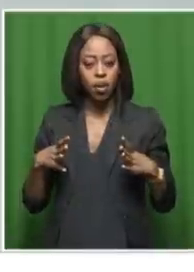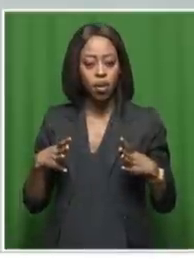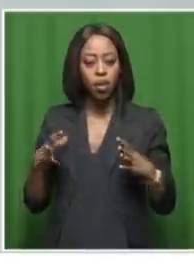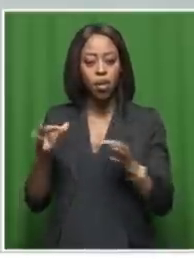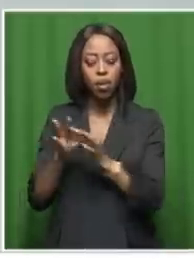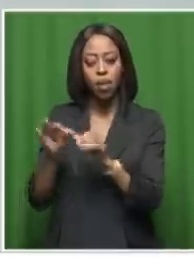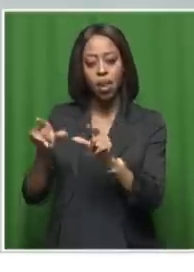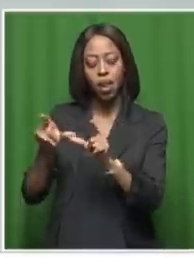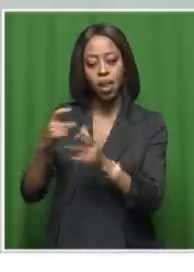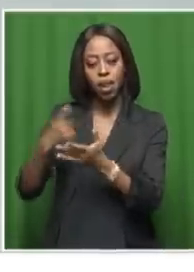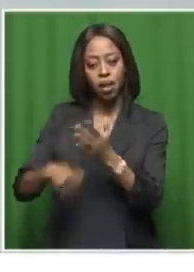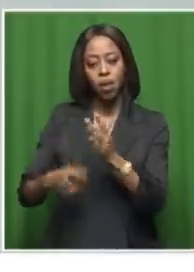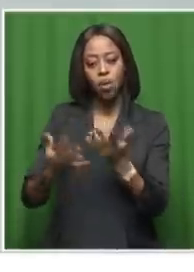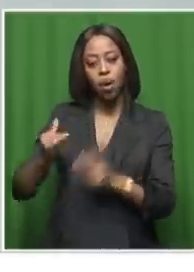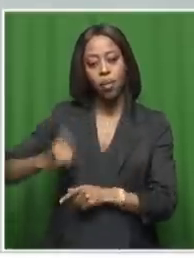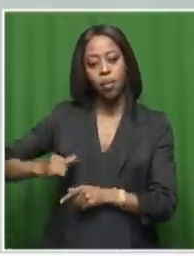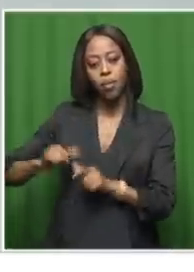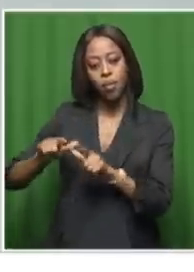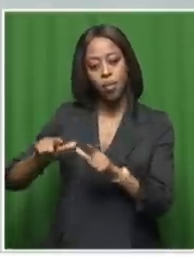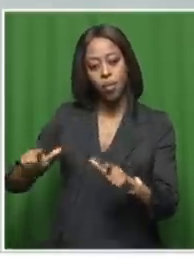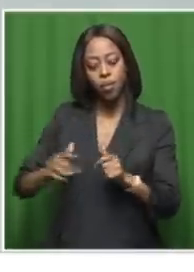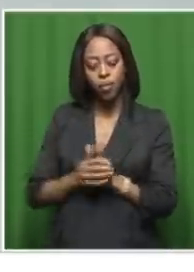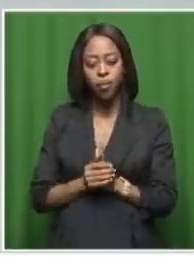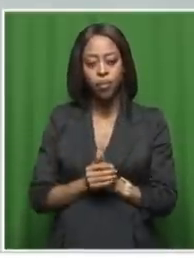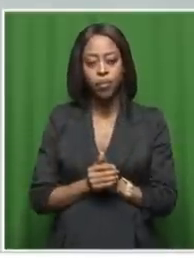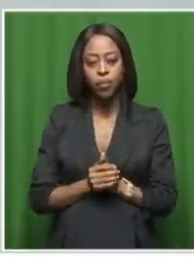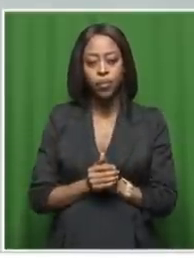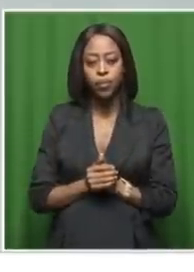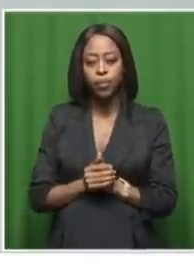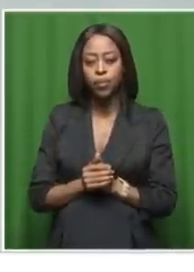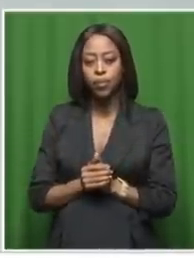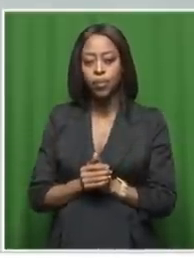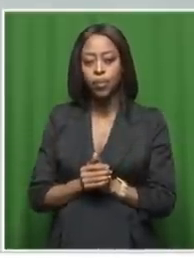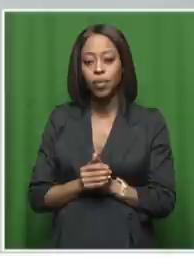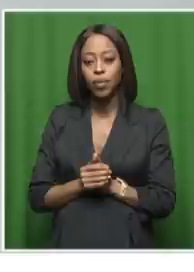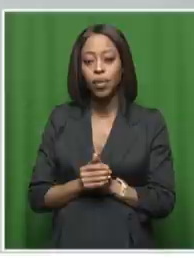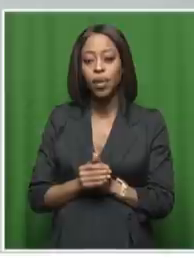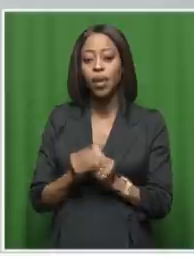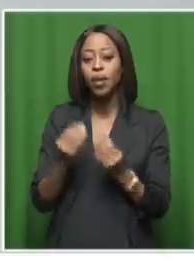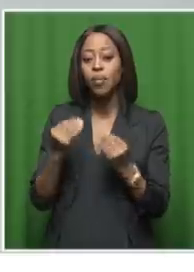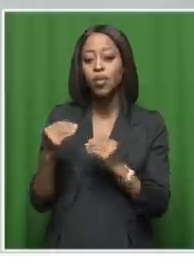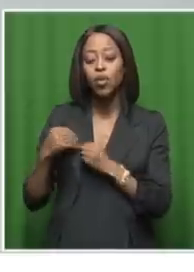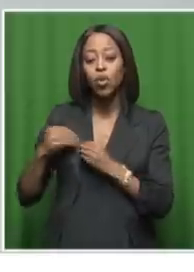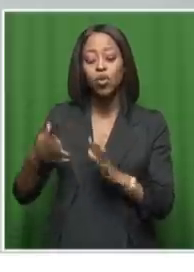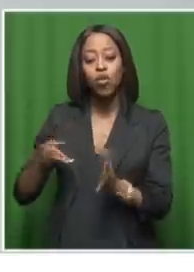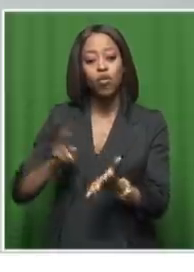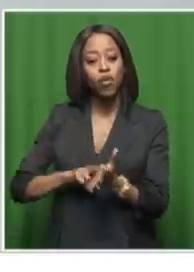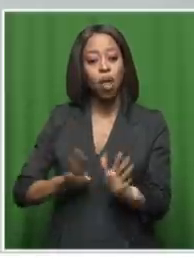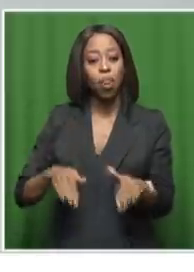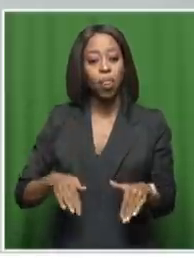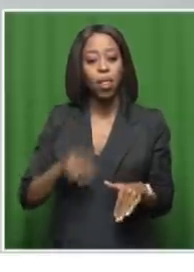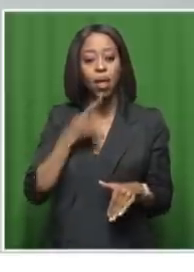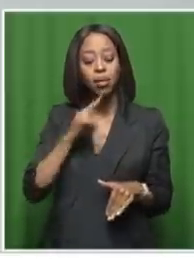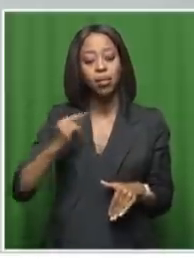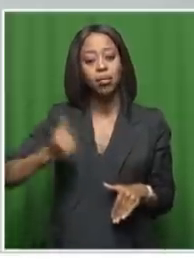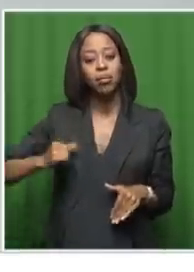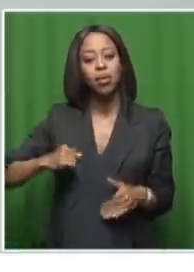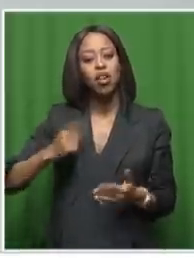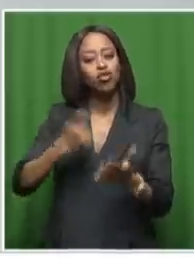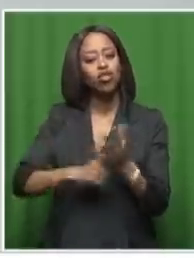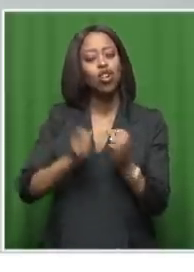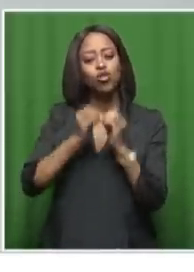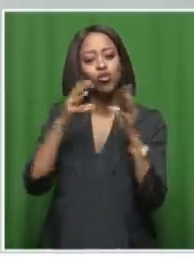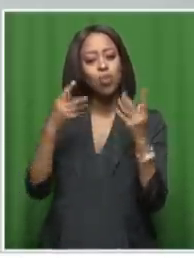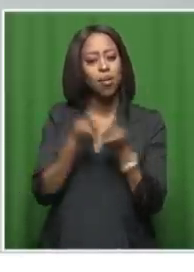licenses charges at municipal level. Most of our informal traders are complaining that municipalities charge them ridiculous